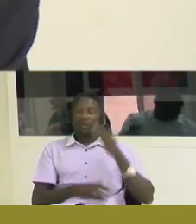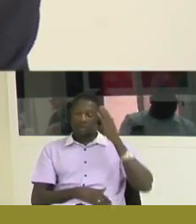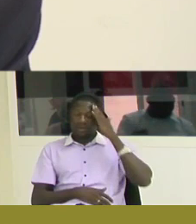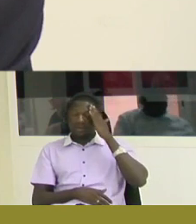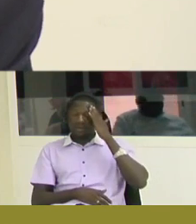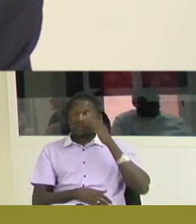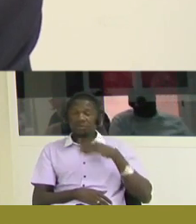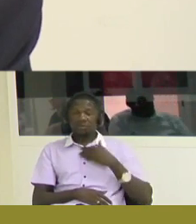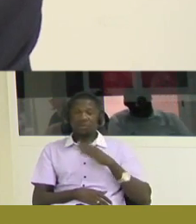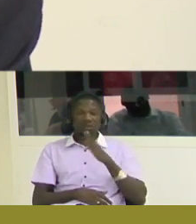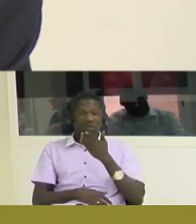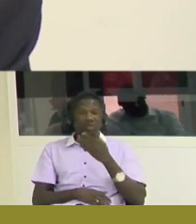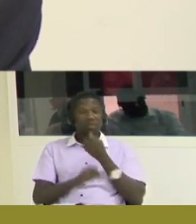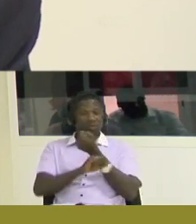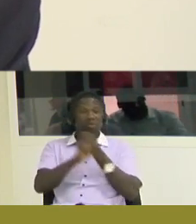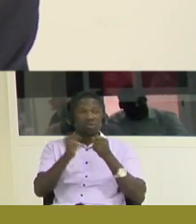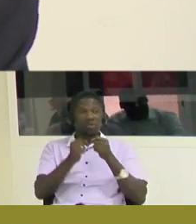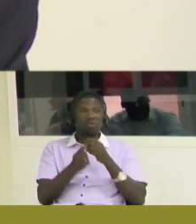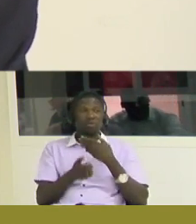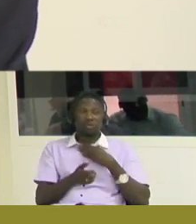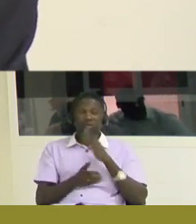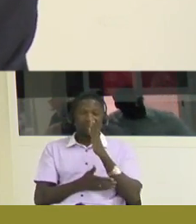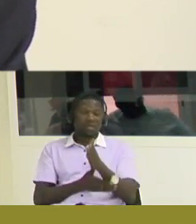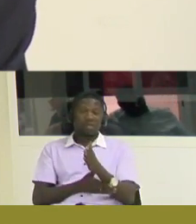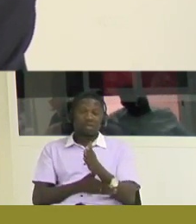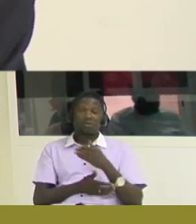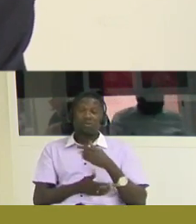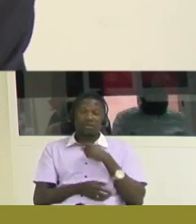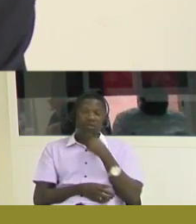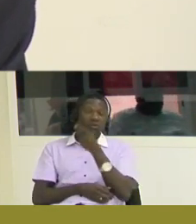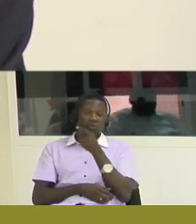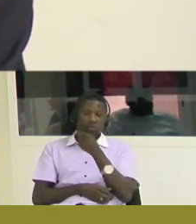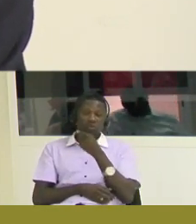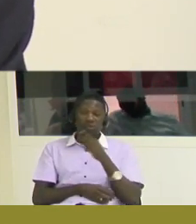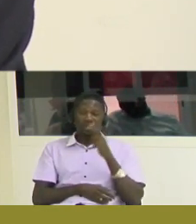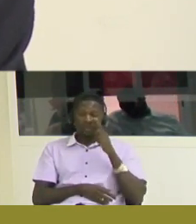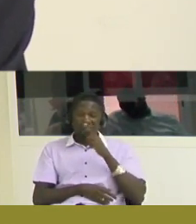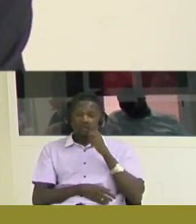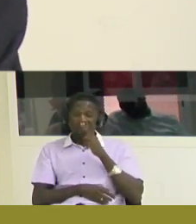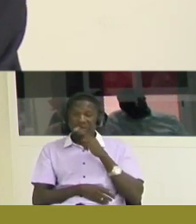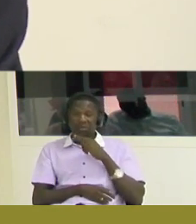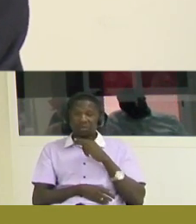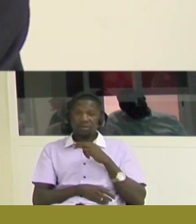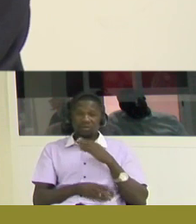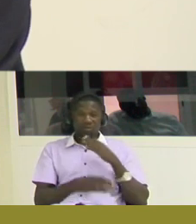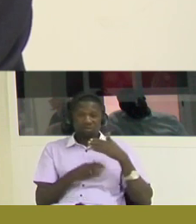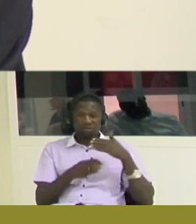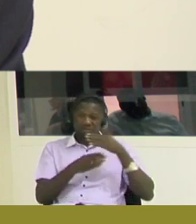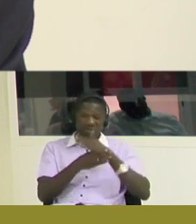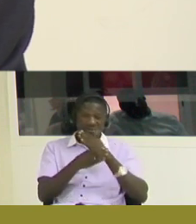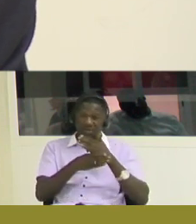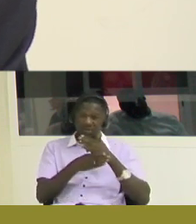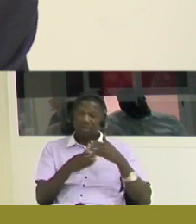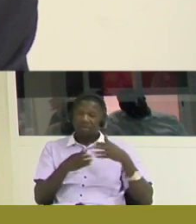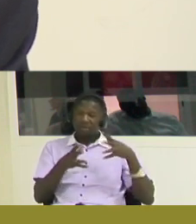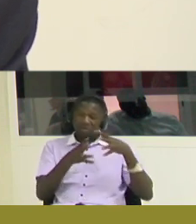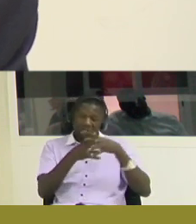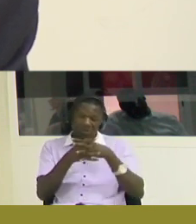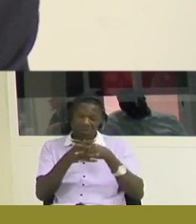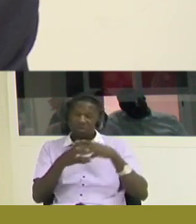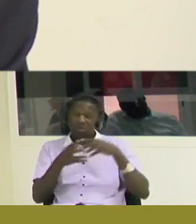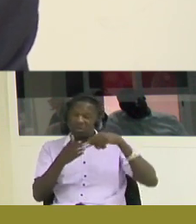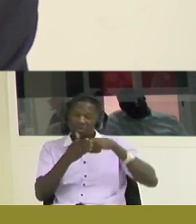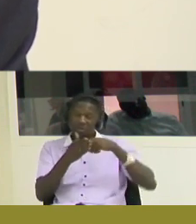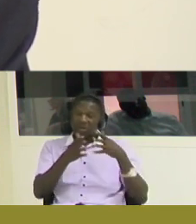say that the circumstances weren't right for you to try to mediate during that time a period before